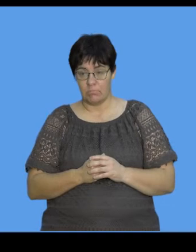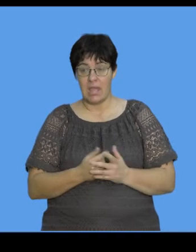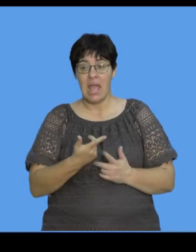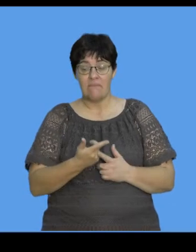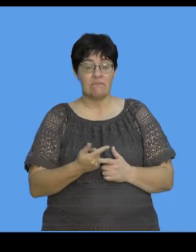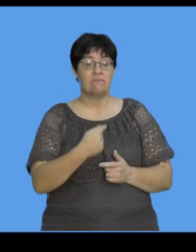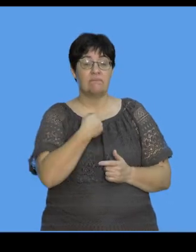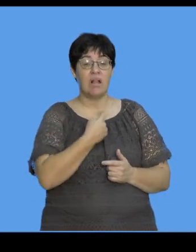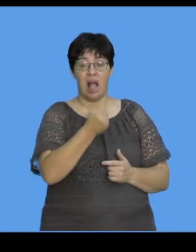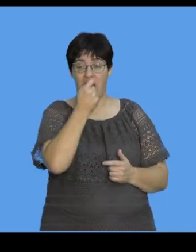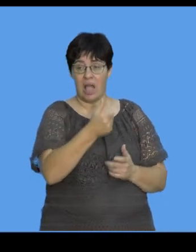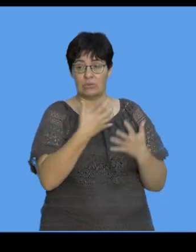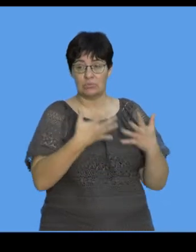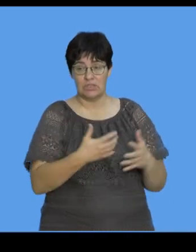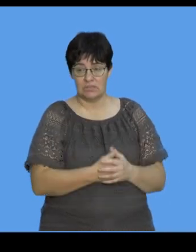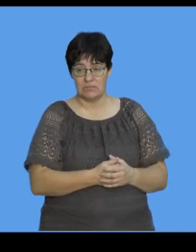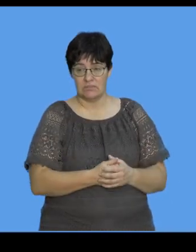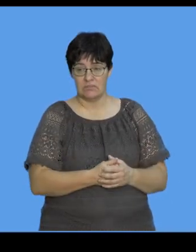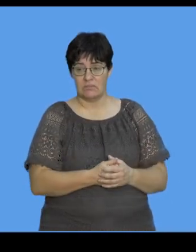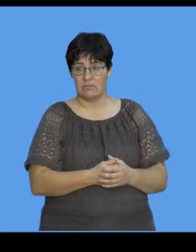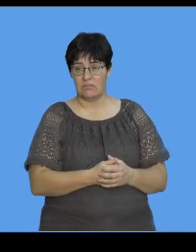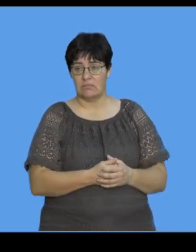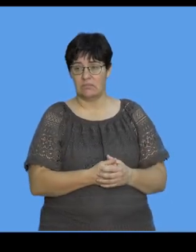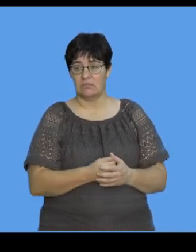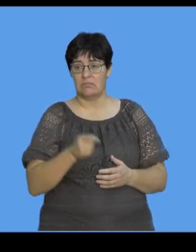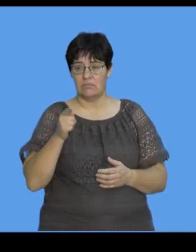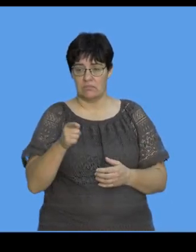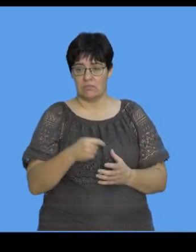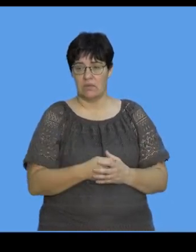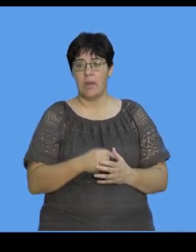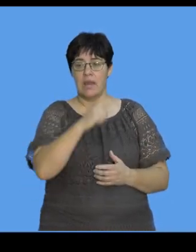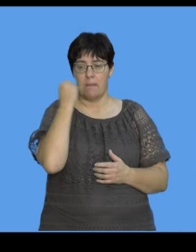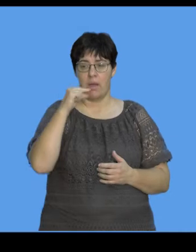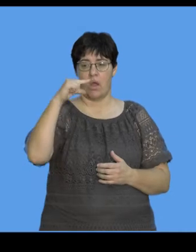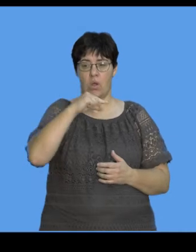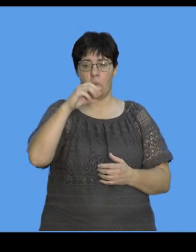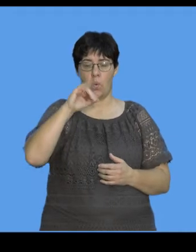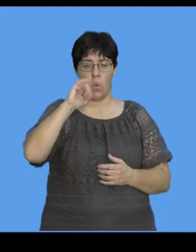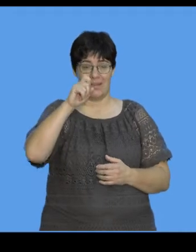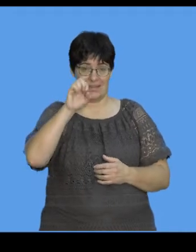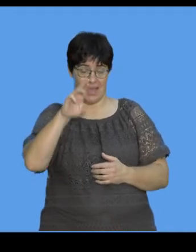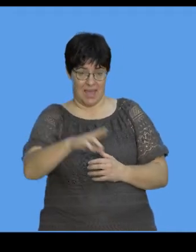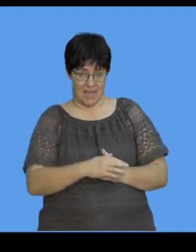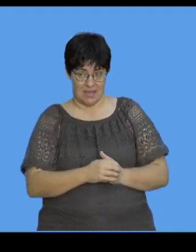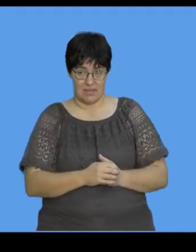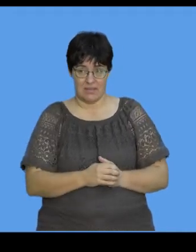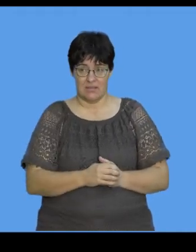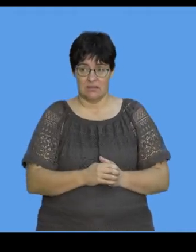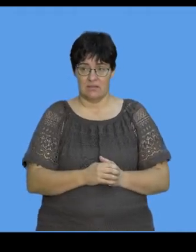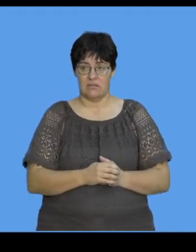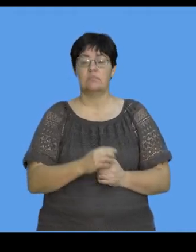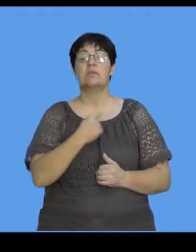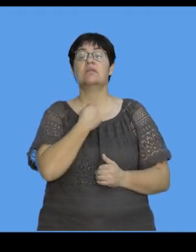of it, right, have a look over here. This is called a goiter. And remember where